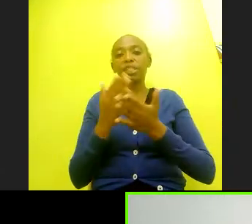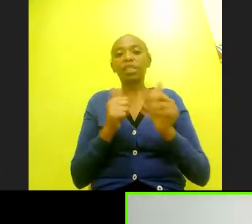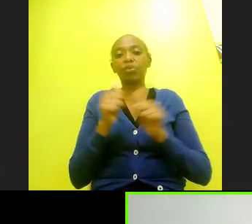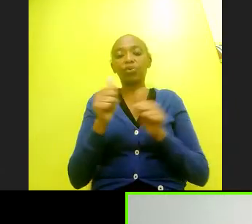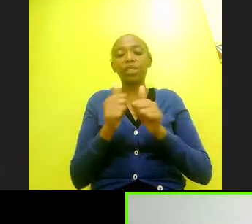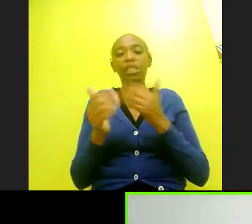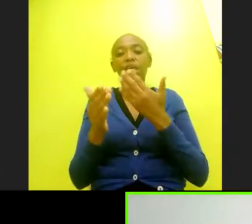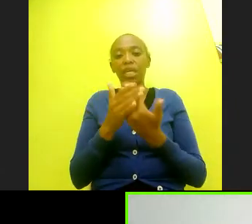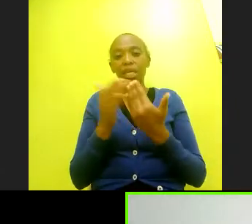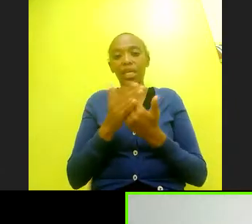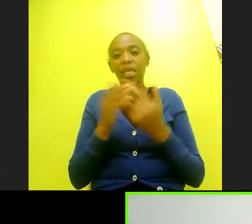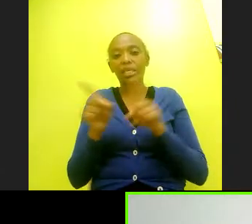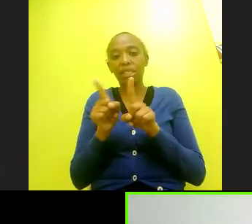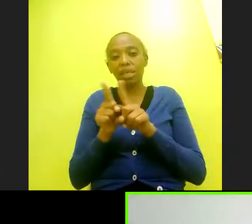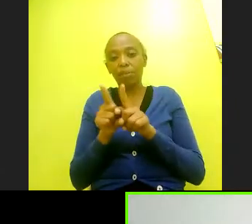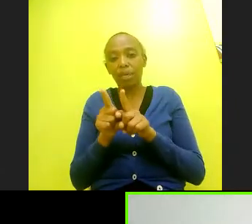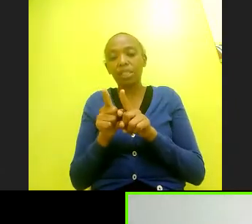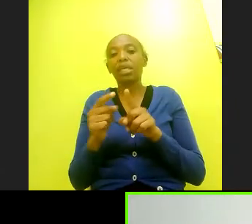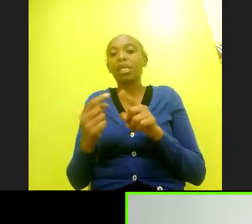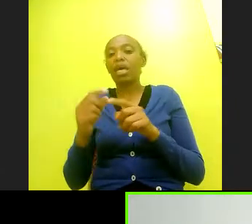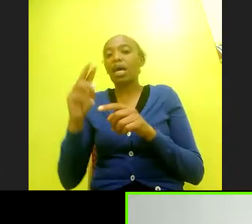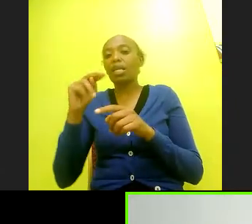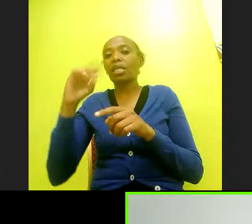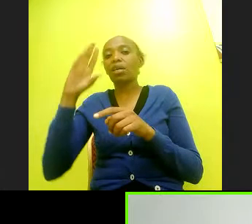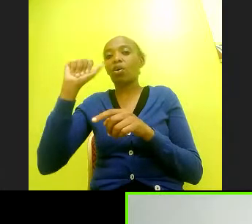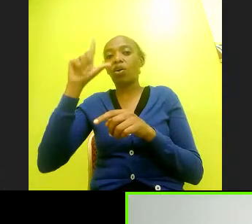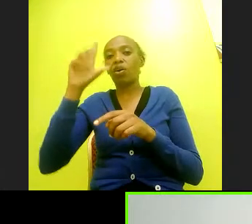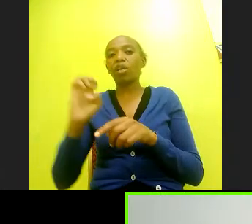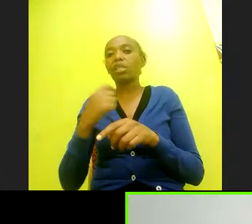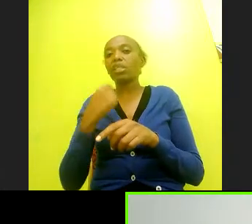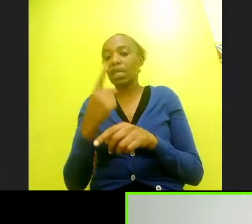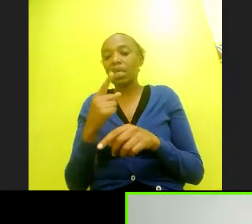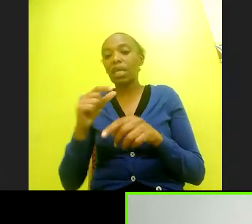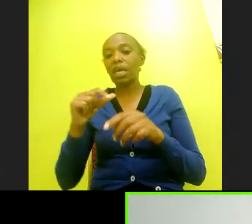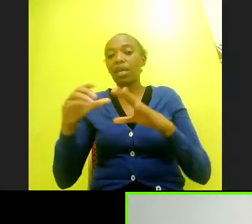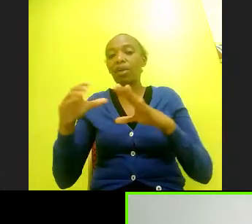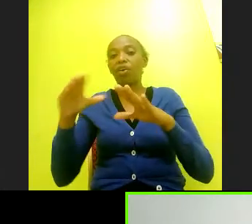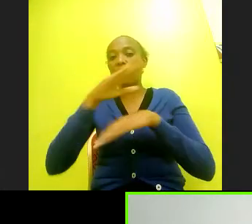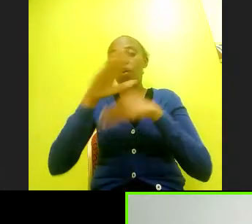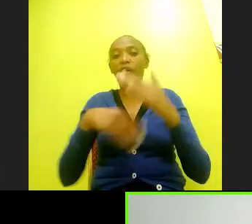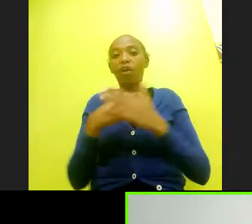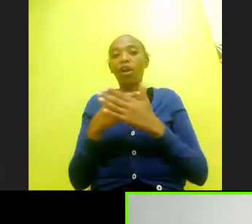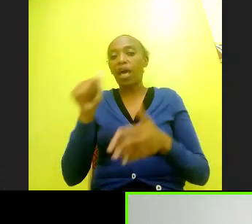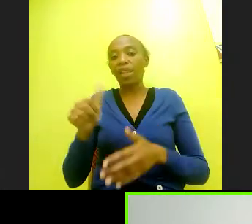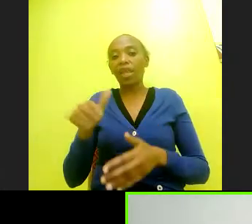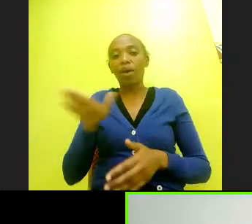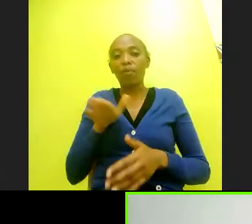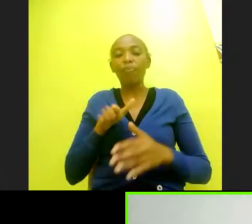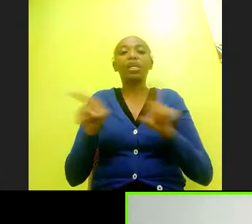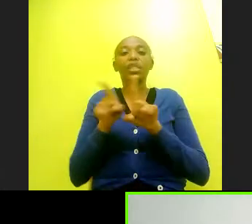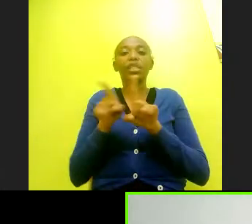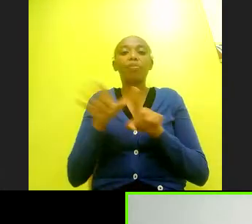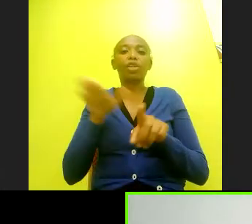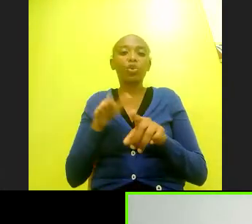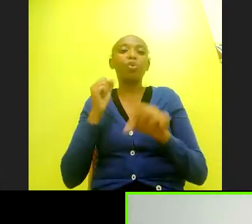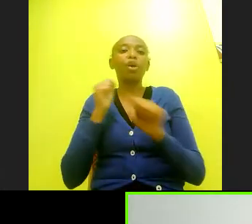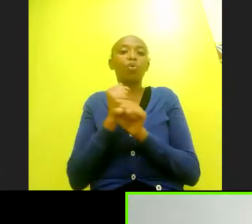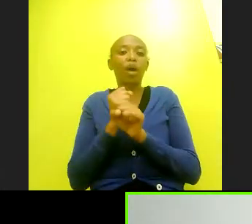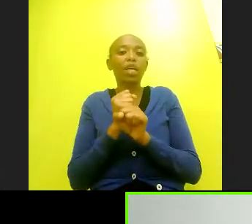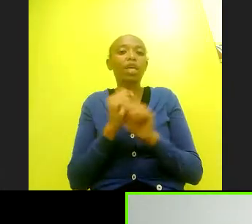co-lead, as Nicole mentioned, but also Femnet, and other feminist organizations like the Women Working Group on Financing for